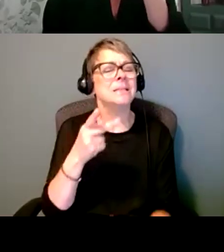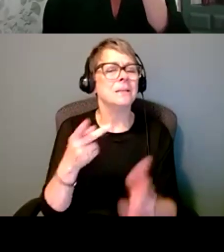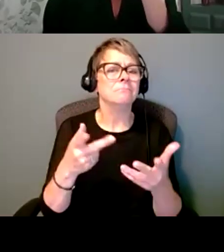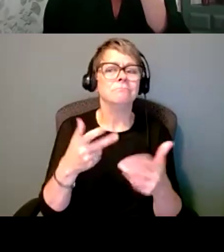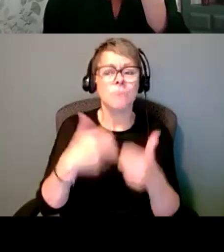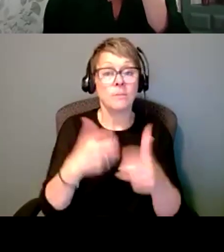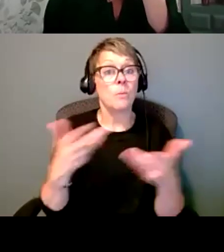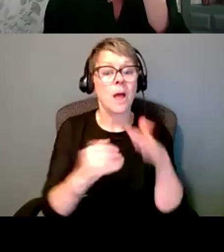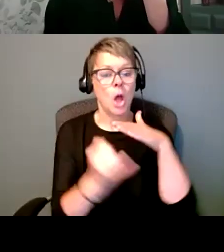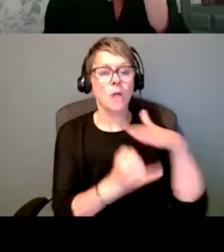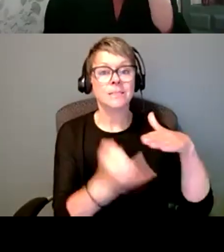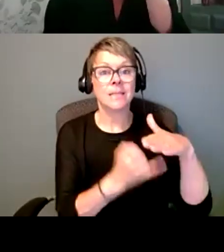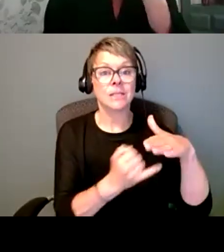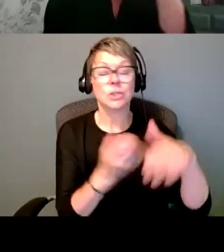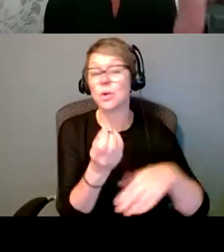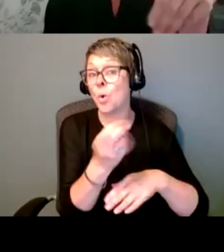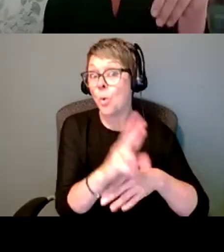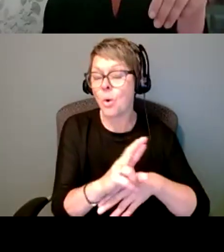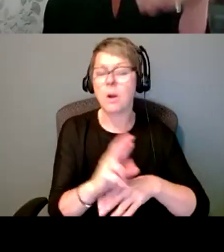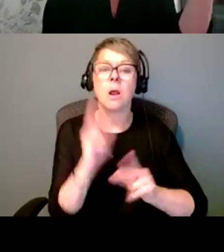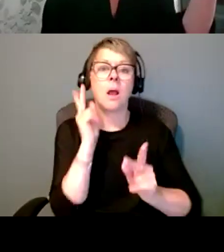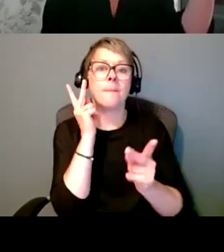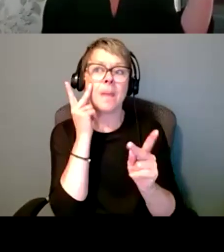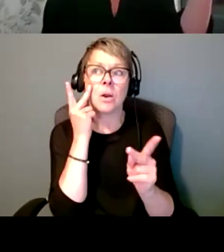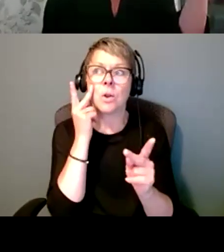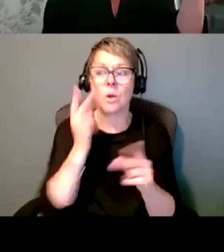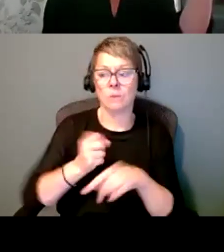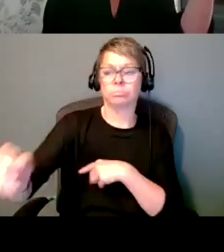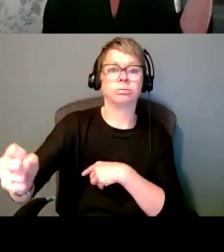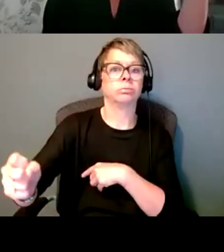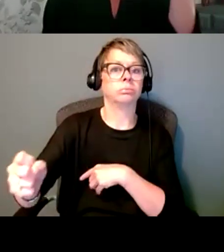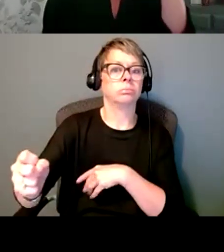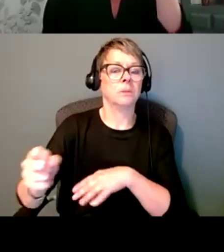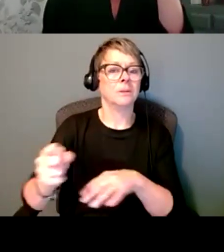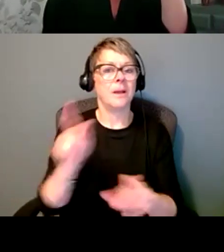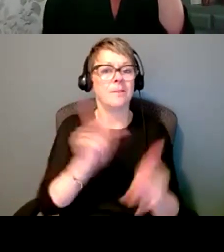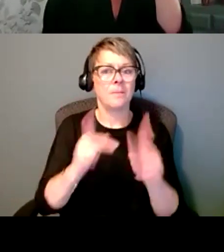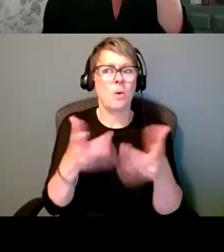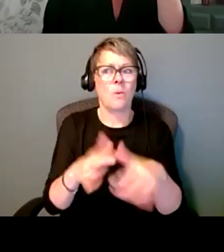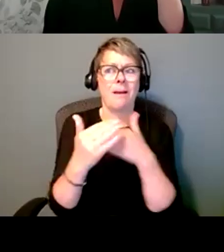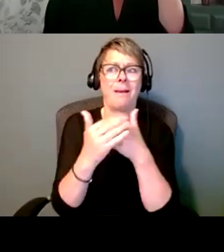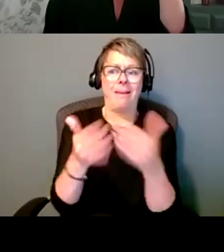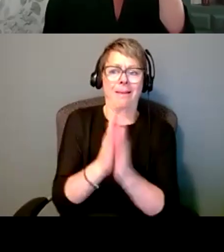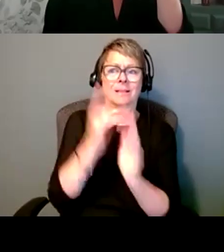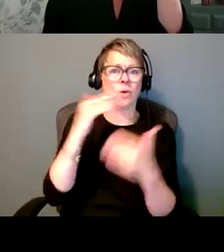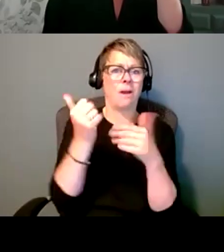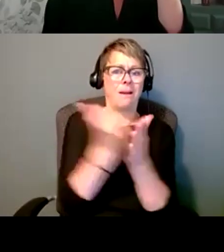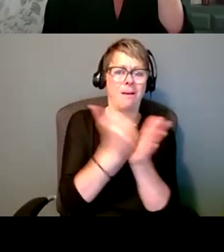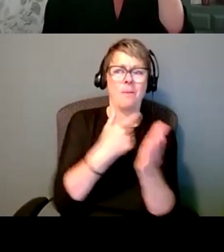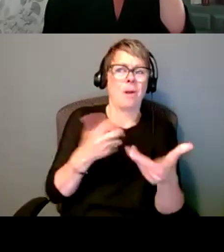and fear of being placed. People don't want to call for help because they don't want to get sent to a nursing home or a hospital, which